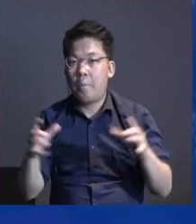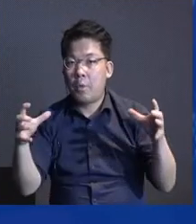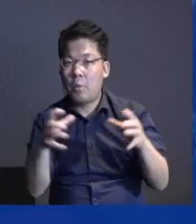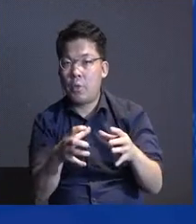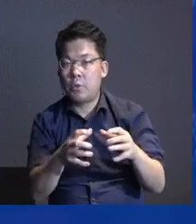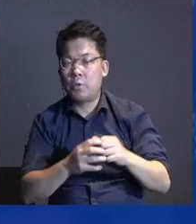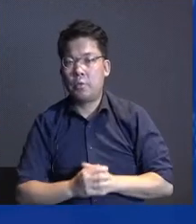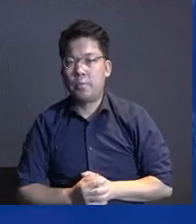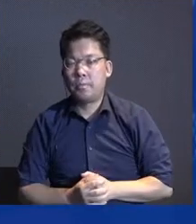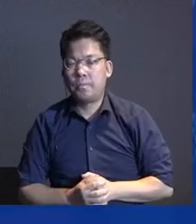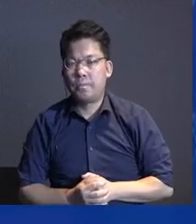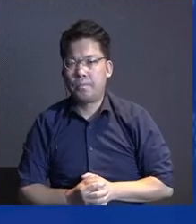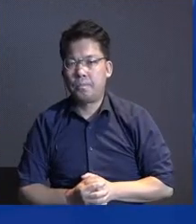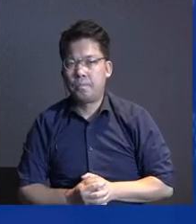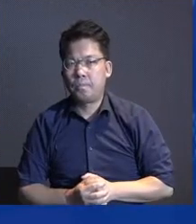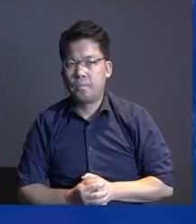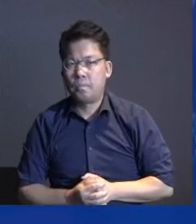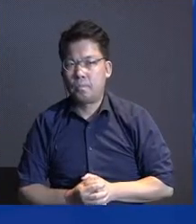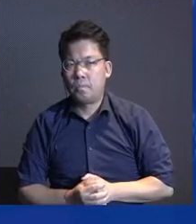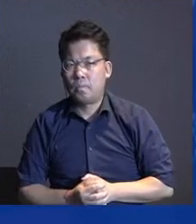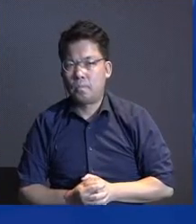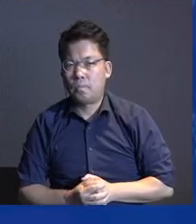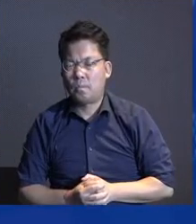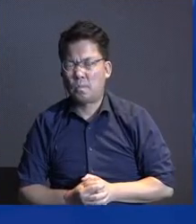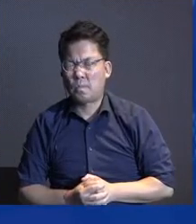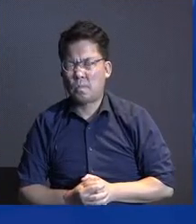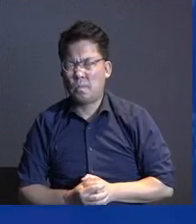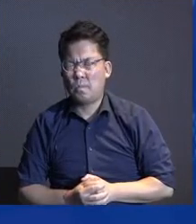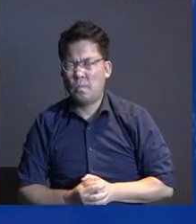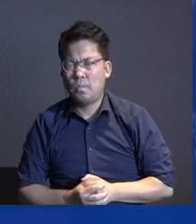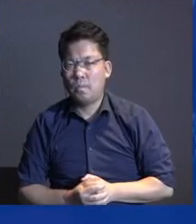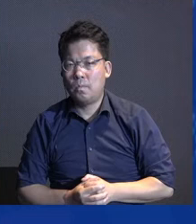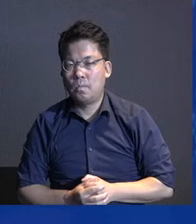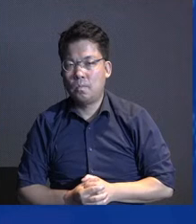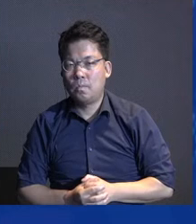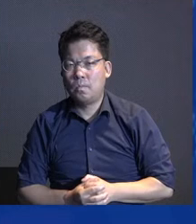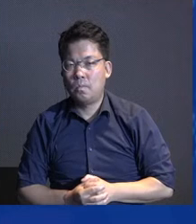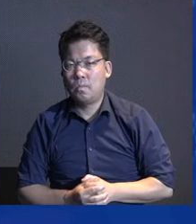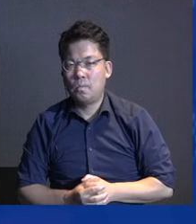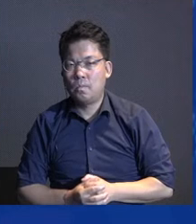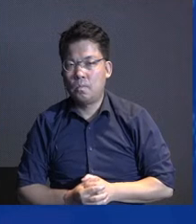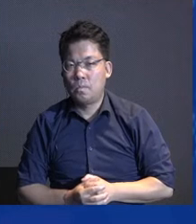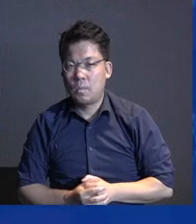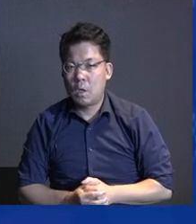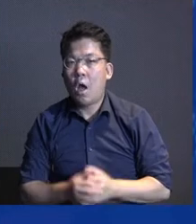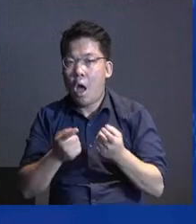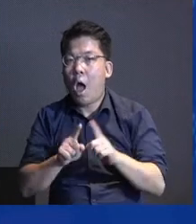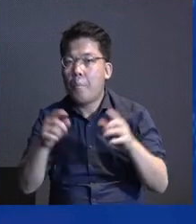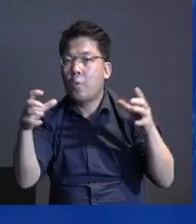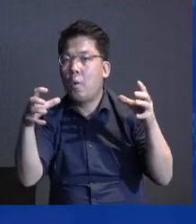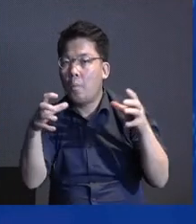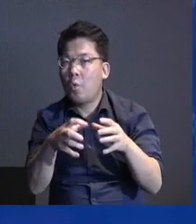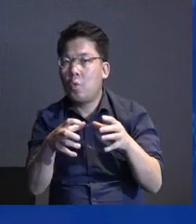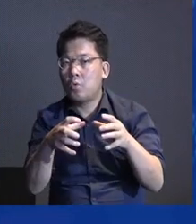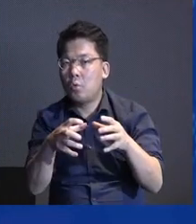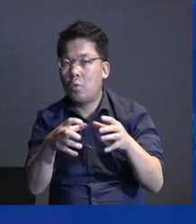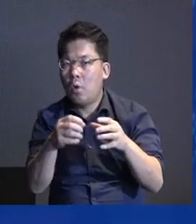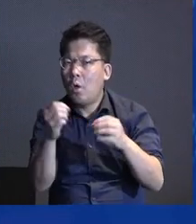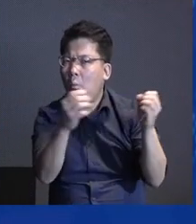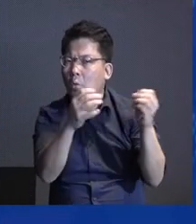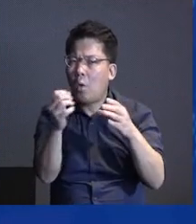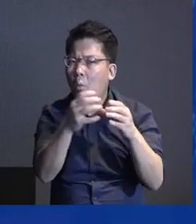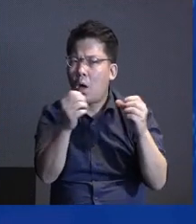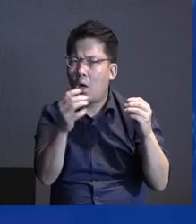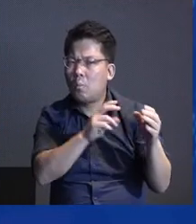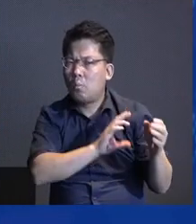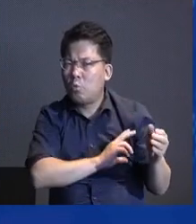these things that sometimes appear small, but then have really big impacts on kind